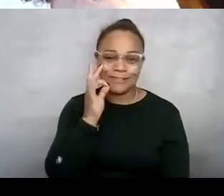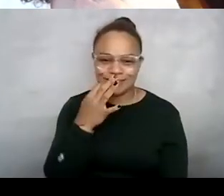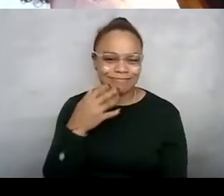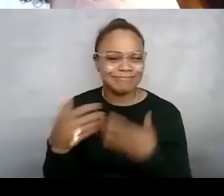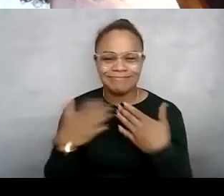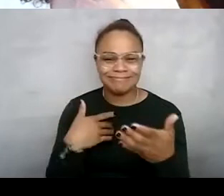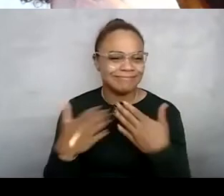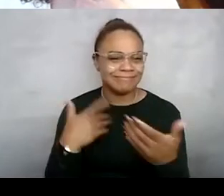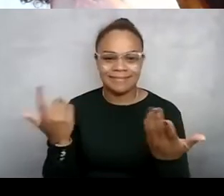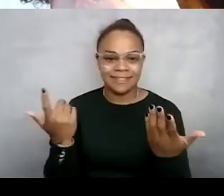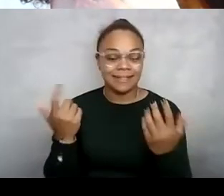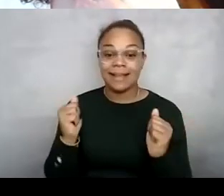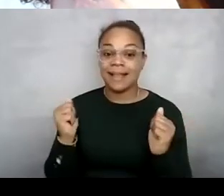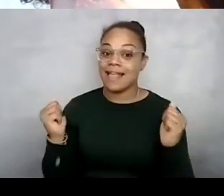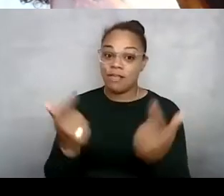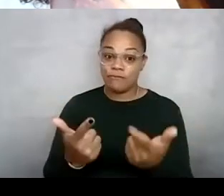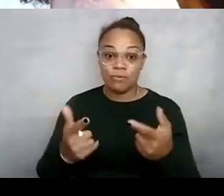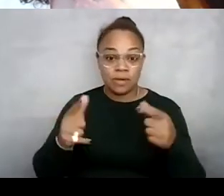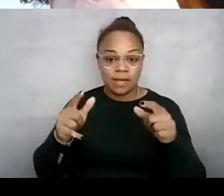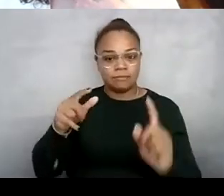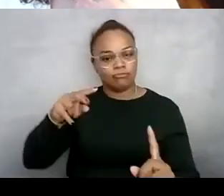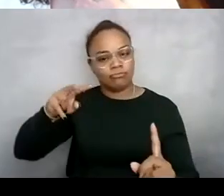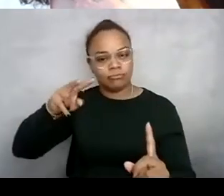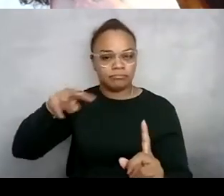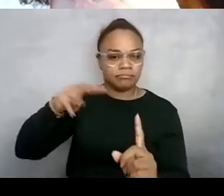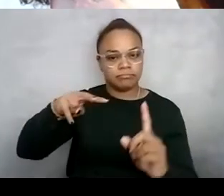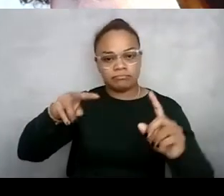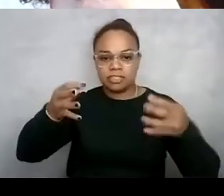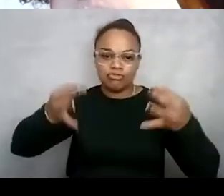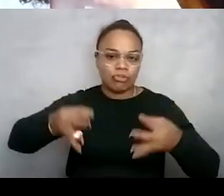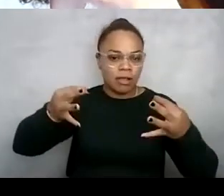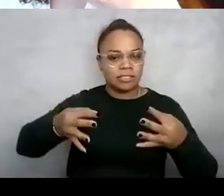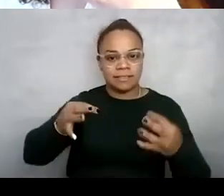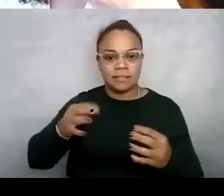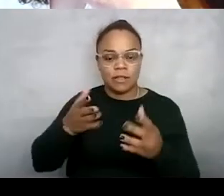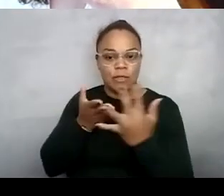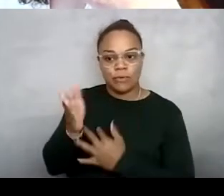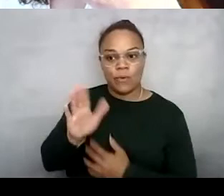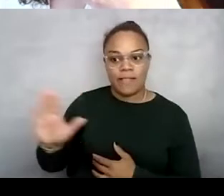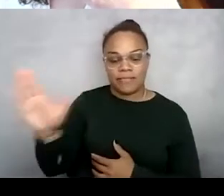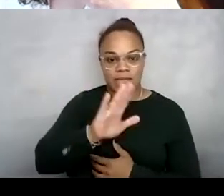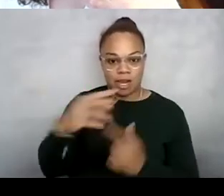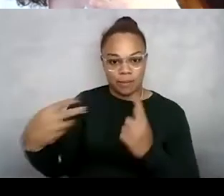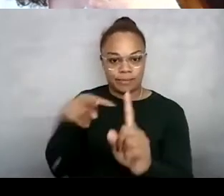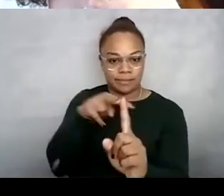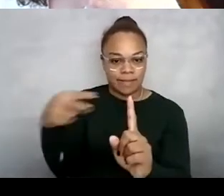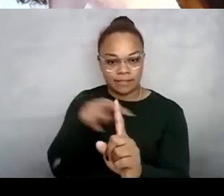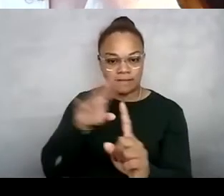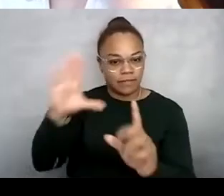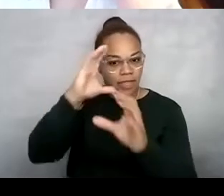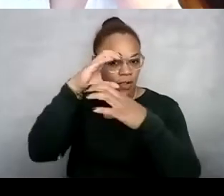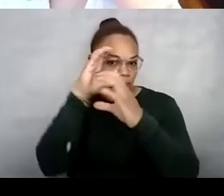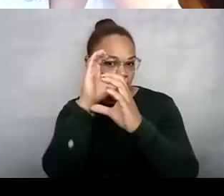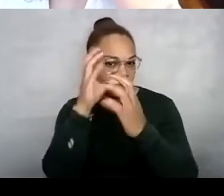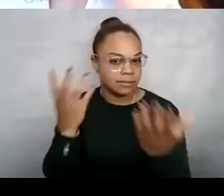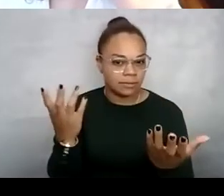judges through their own lens, and our job is to frame our story in a way that makes it comprehensible, one